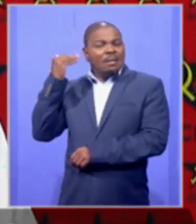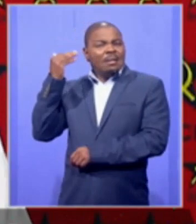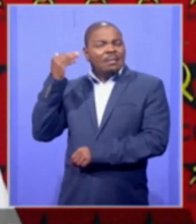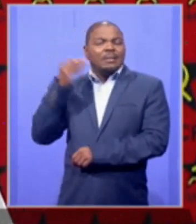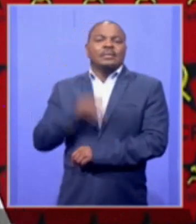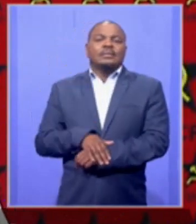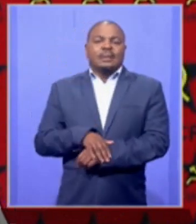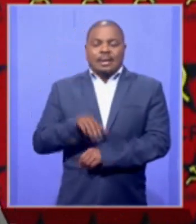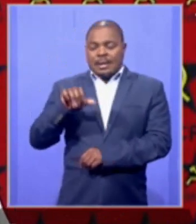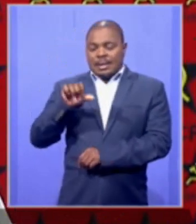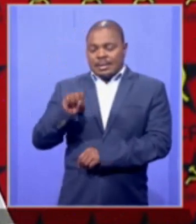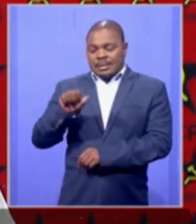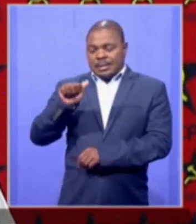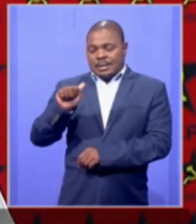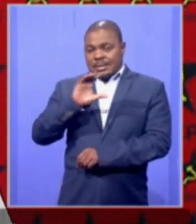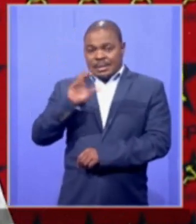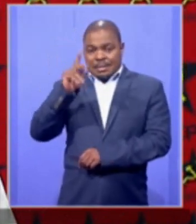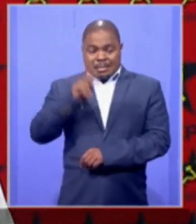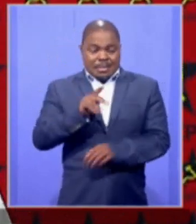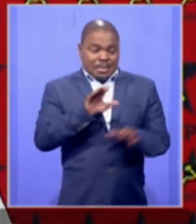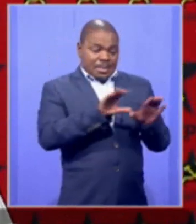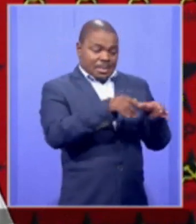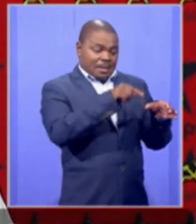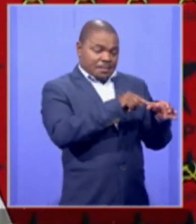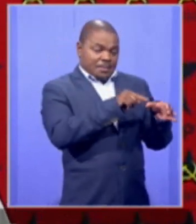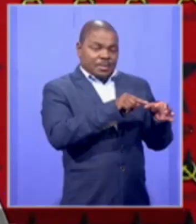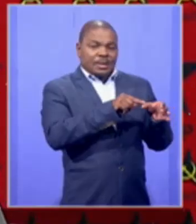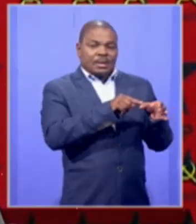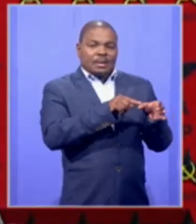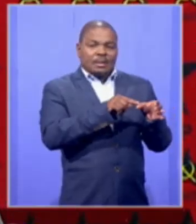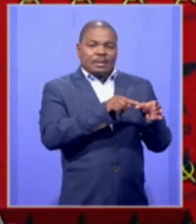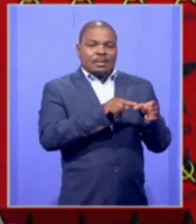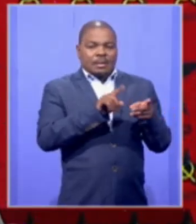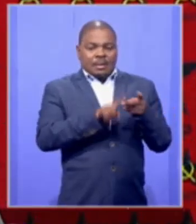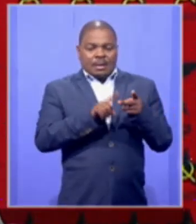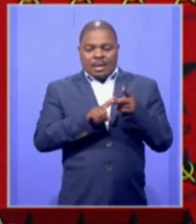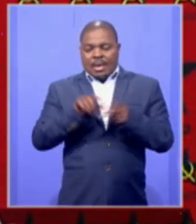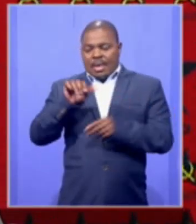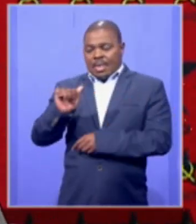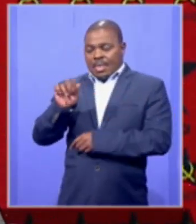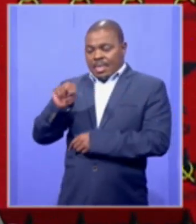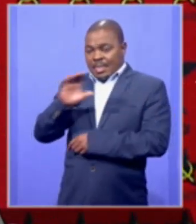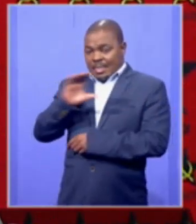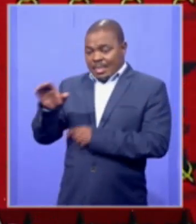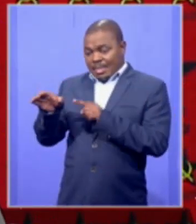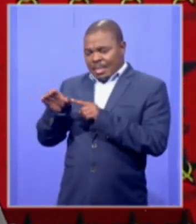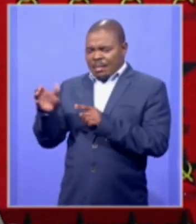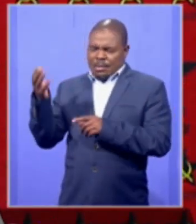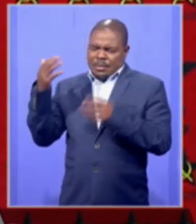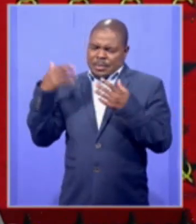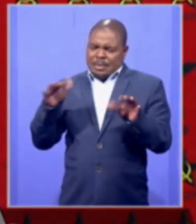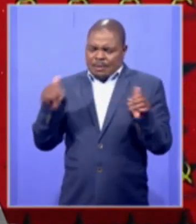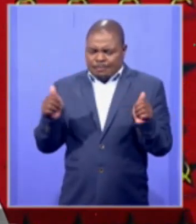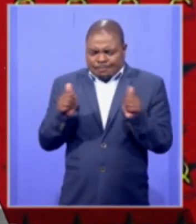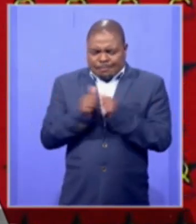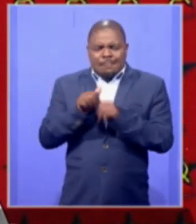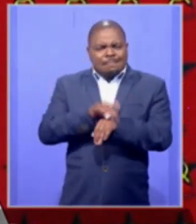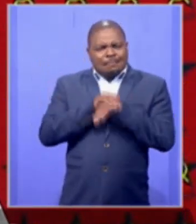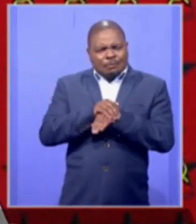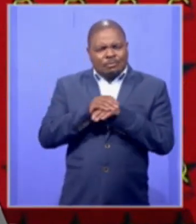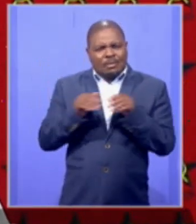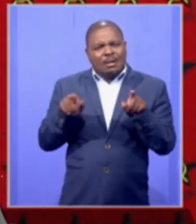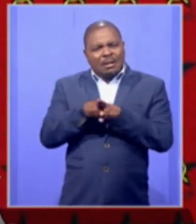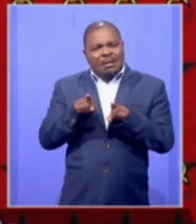wa SACP wa makomanisi mokgatlho wa African National Congress e ne le ditsala botsalano bo